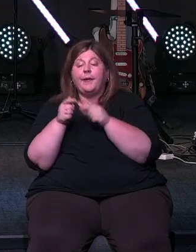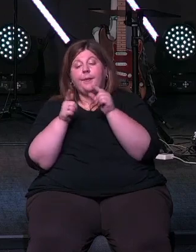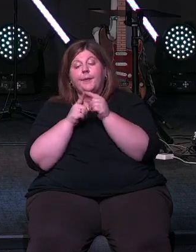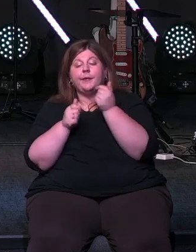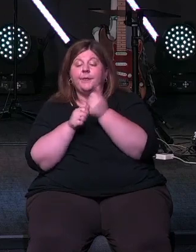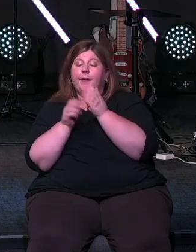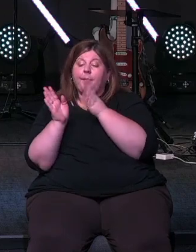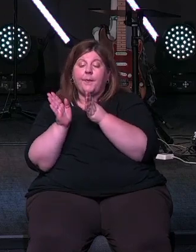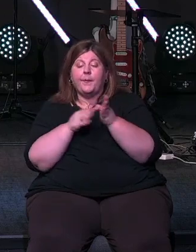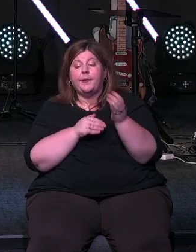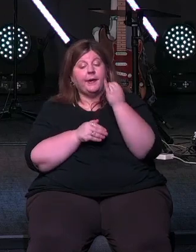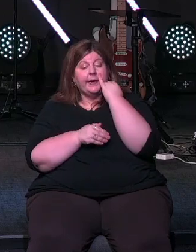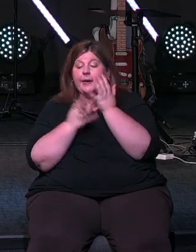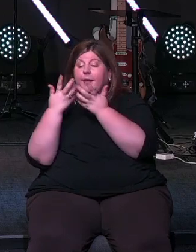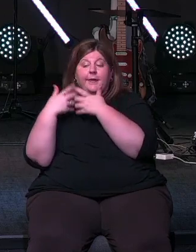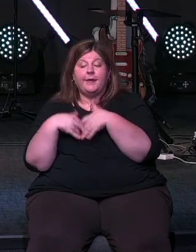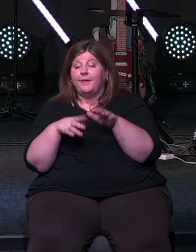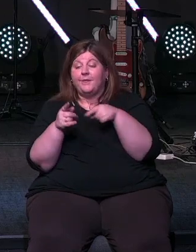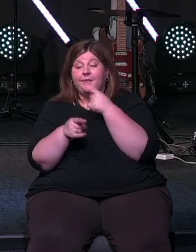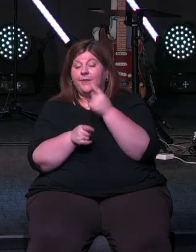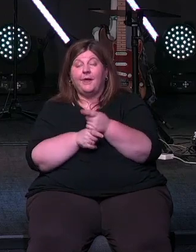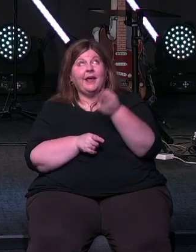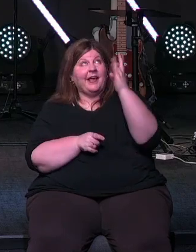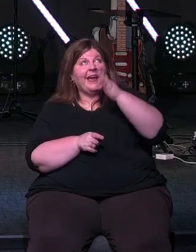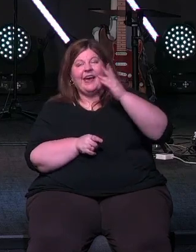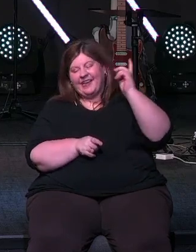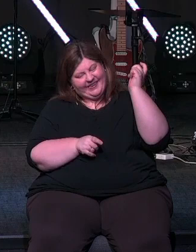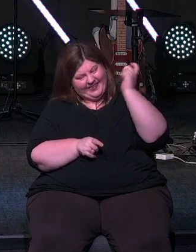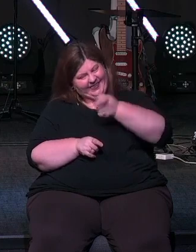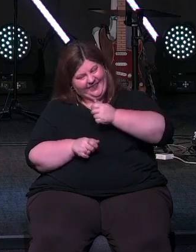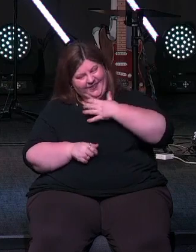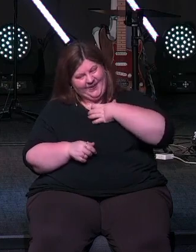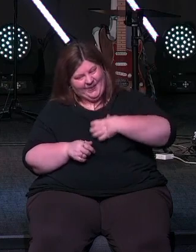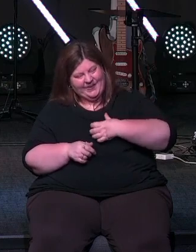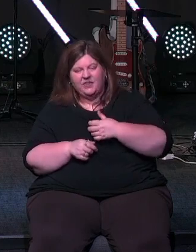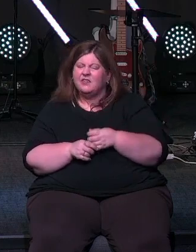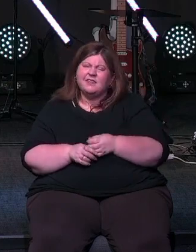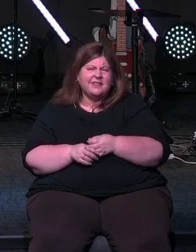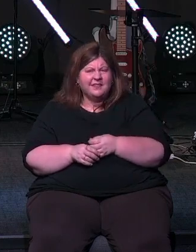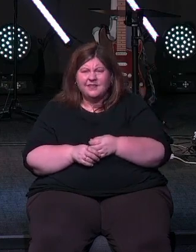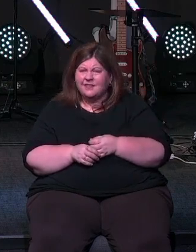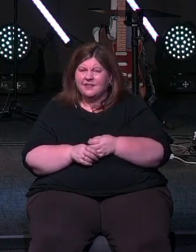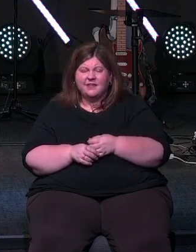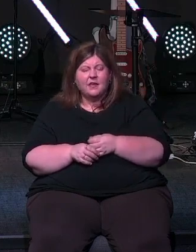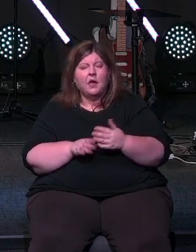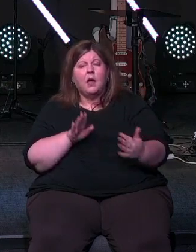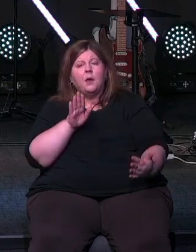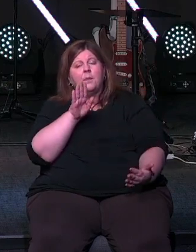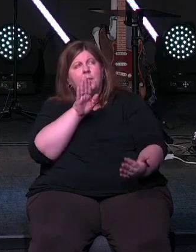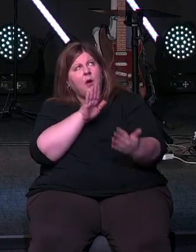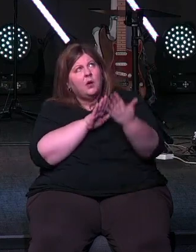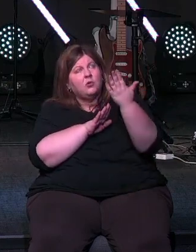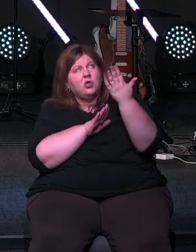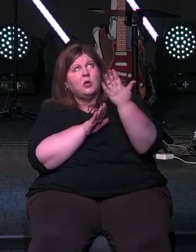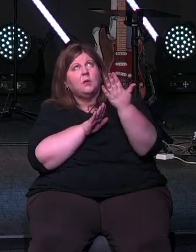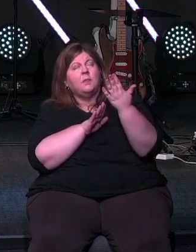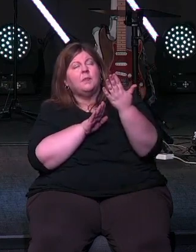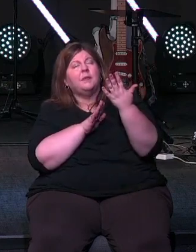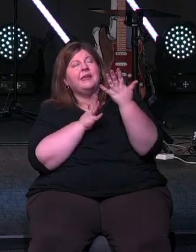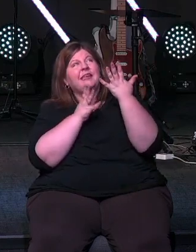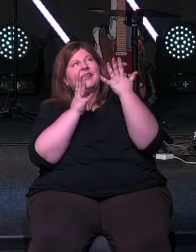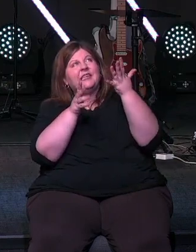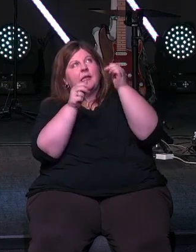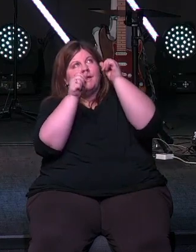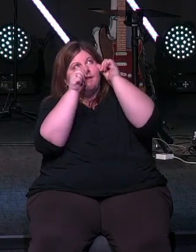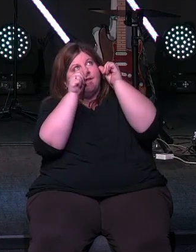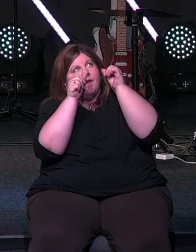order, and if you get it correct, then God grants your wish like a genie. Jesus is saying, when you approach God, I want you to approach him like he's your